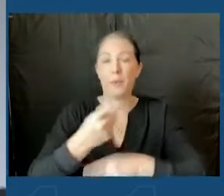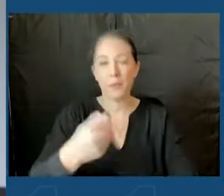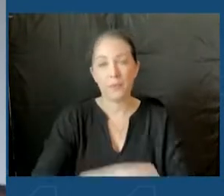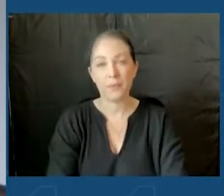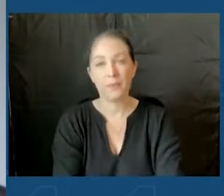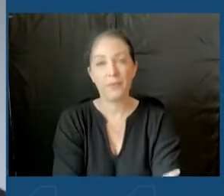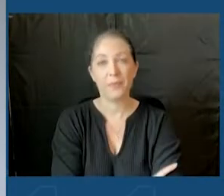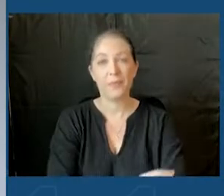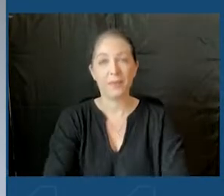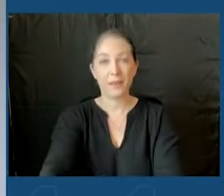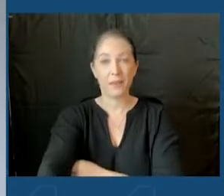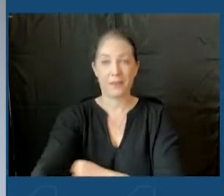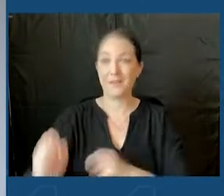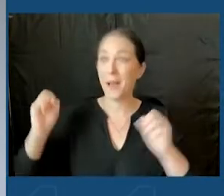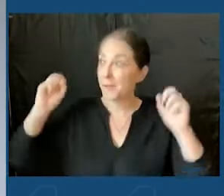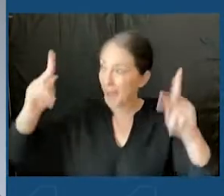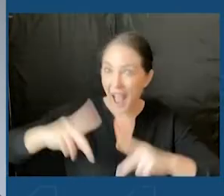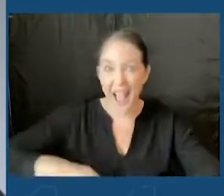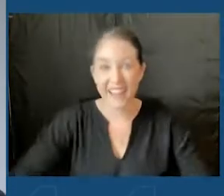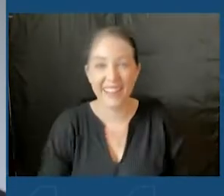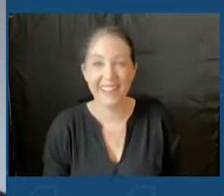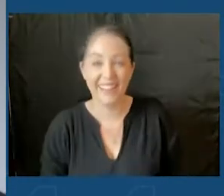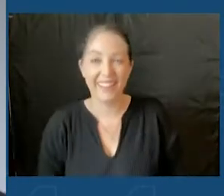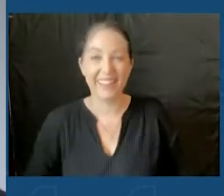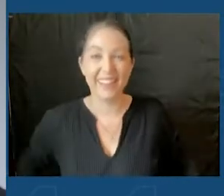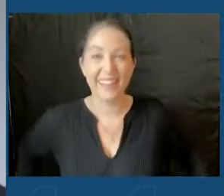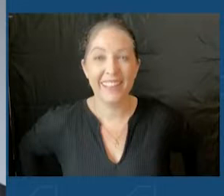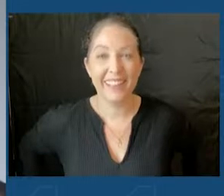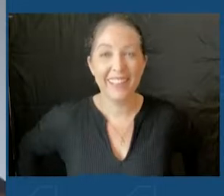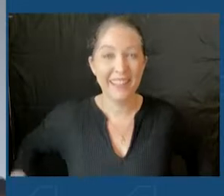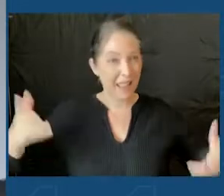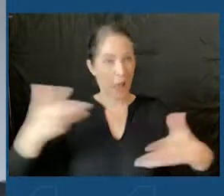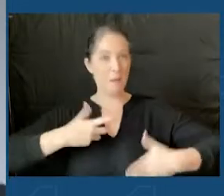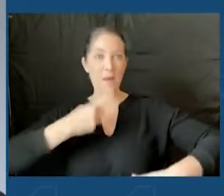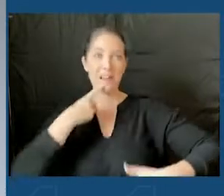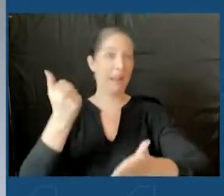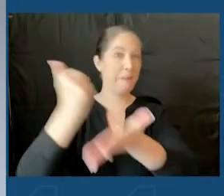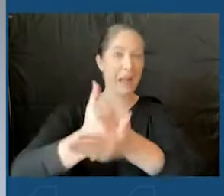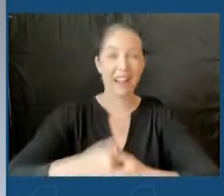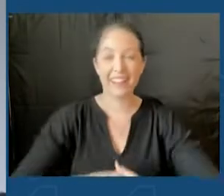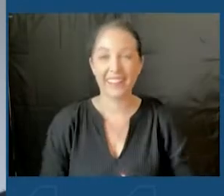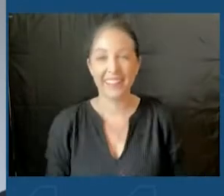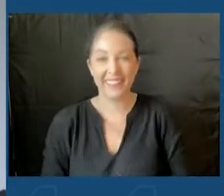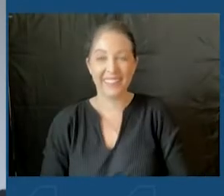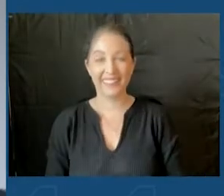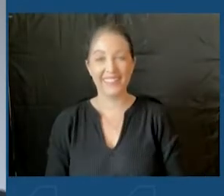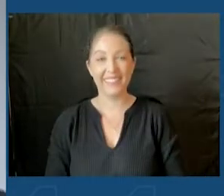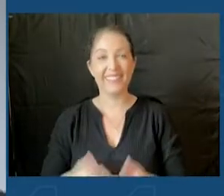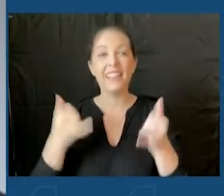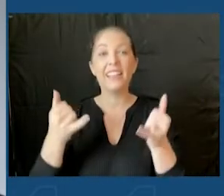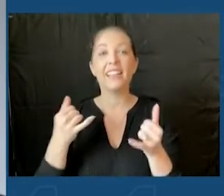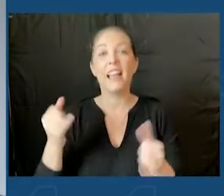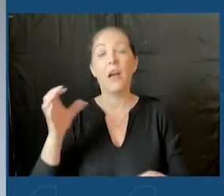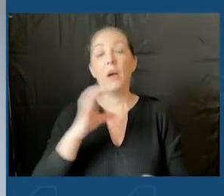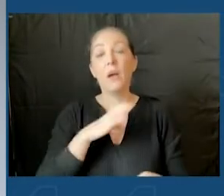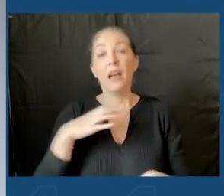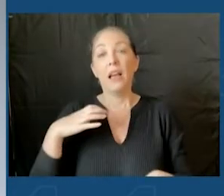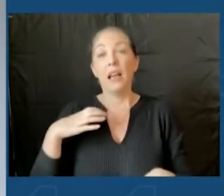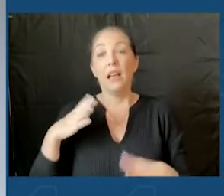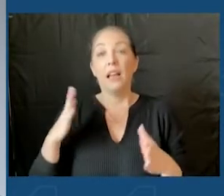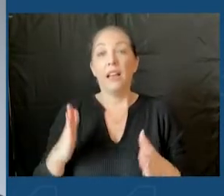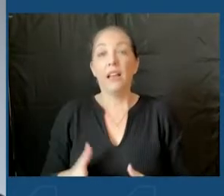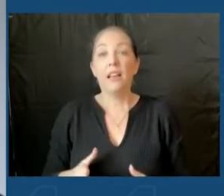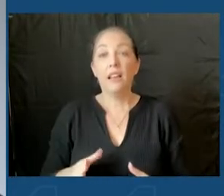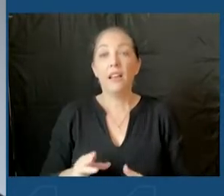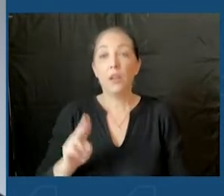Okay, Councilman. Felt like I wanted to say amen and raise an offering. No. Now we'll have Councilman Ulysses